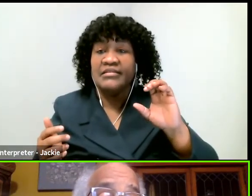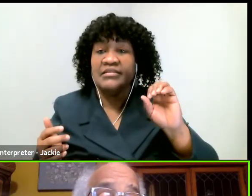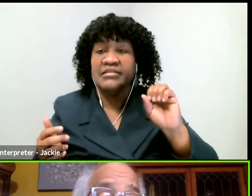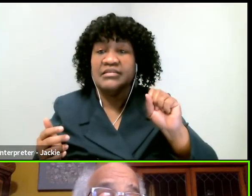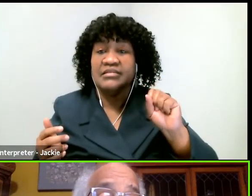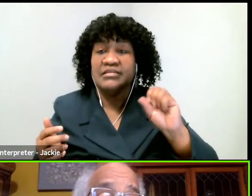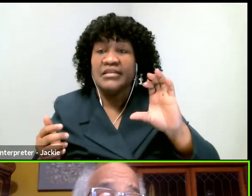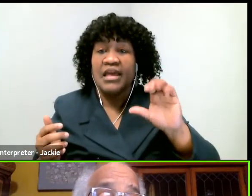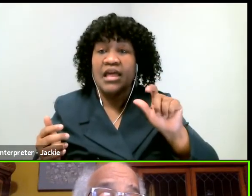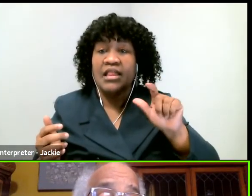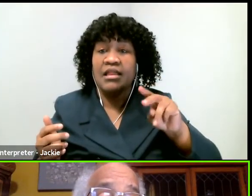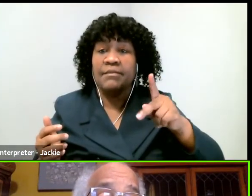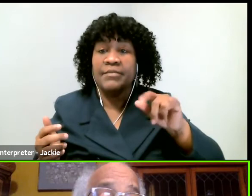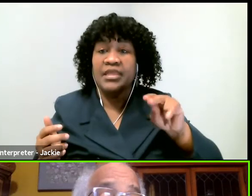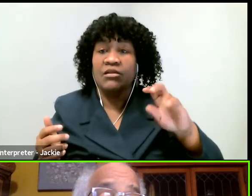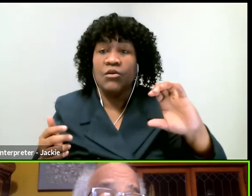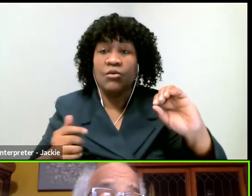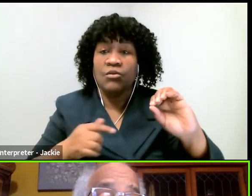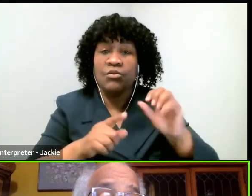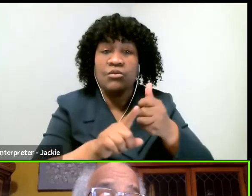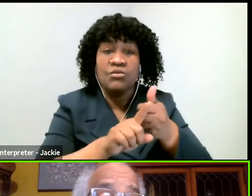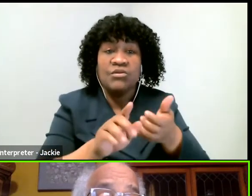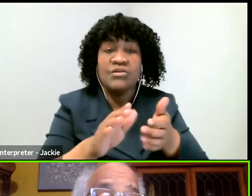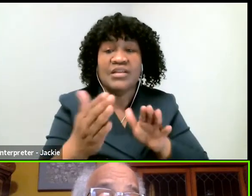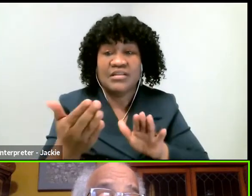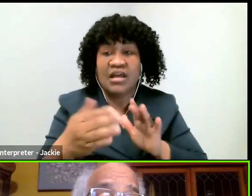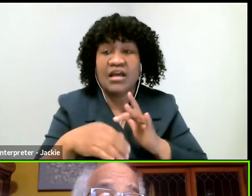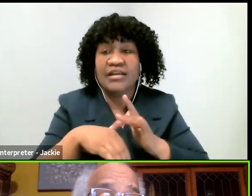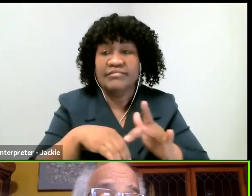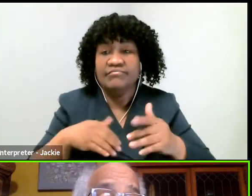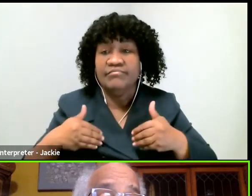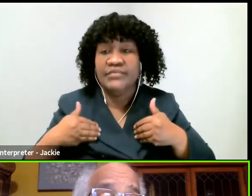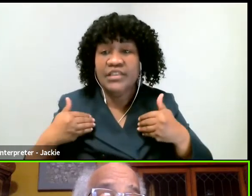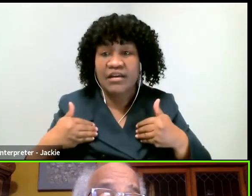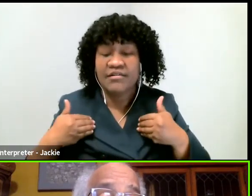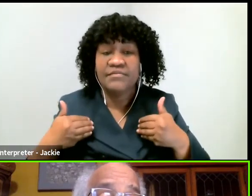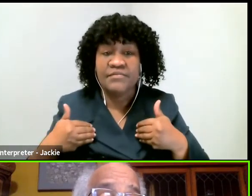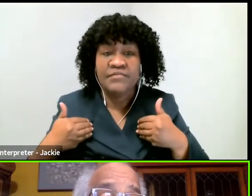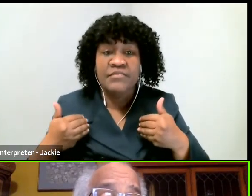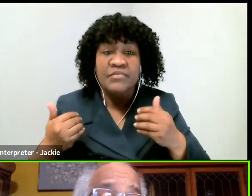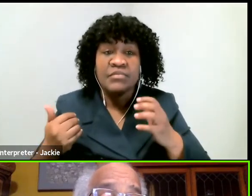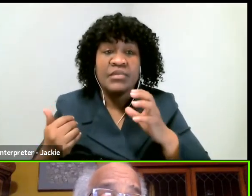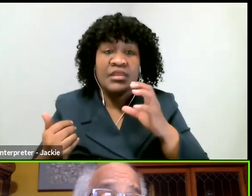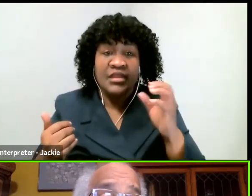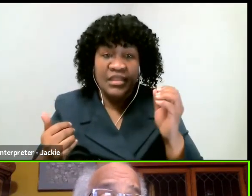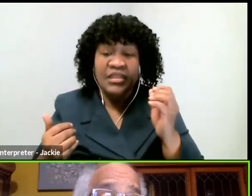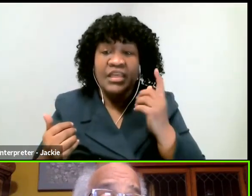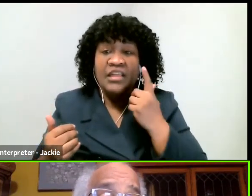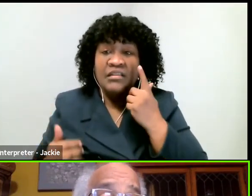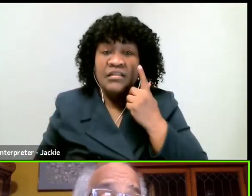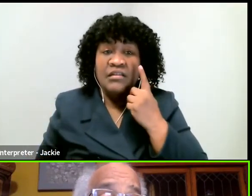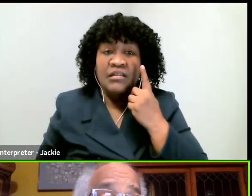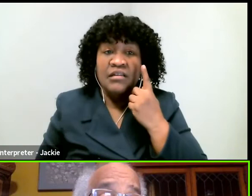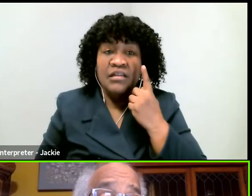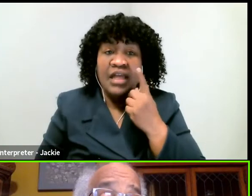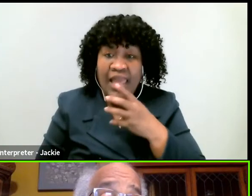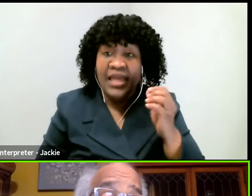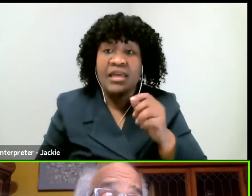writer who died much too young and recently, and